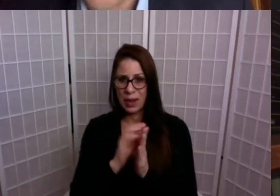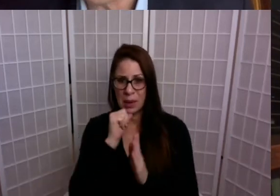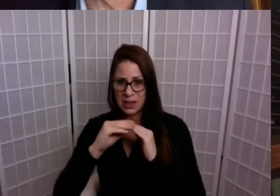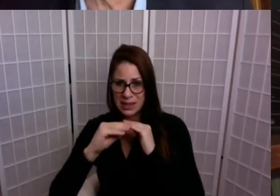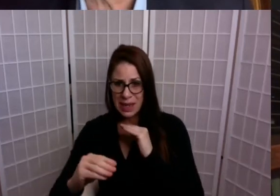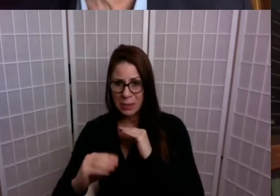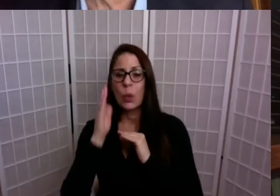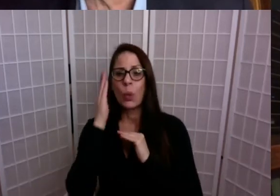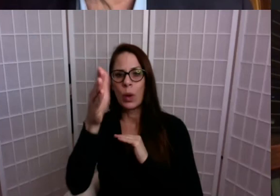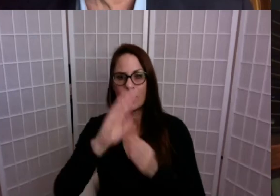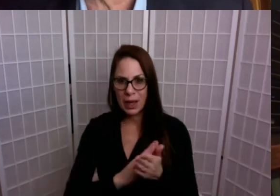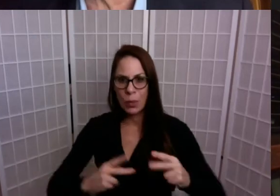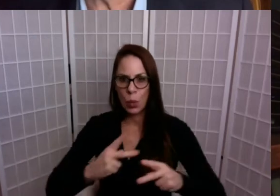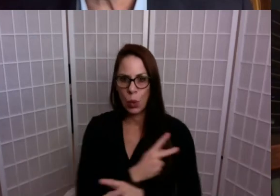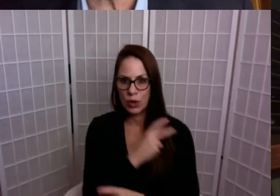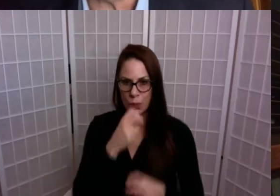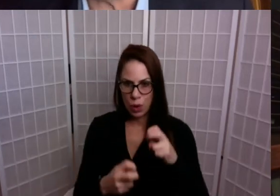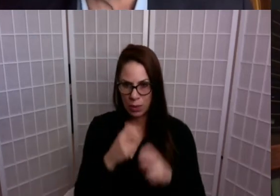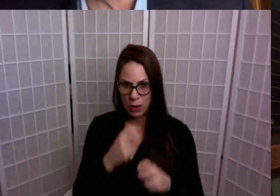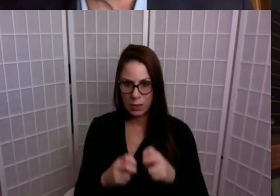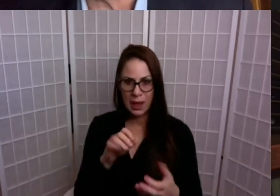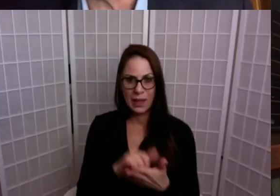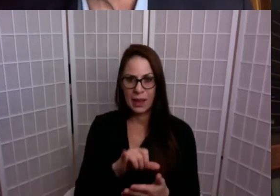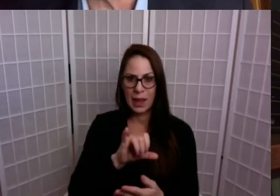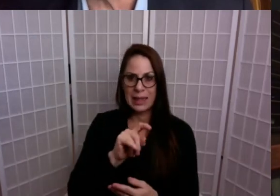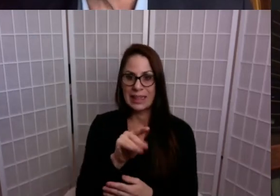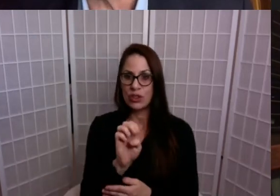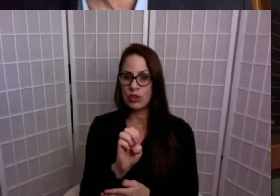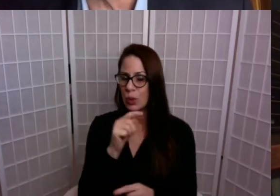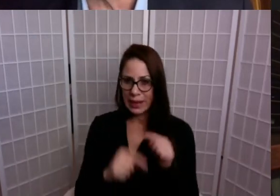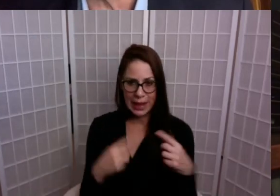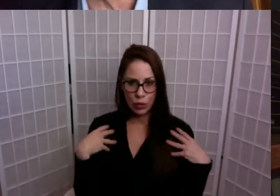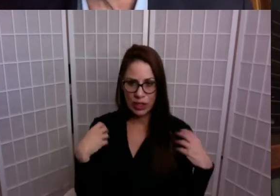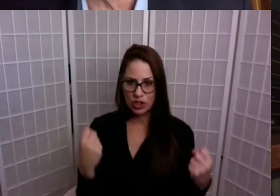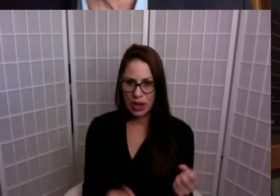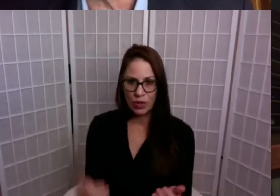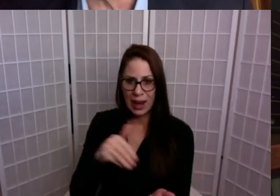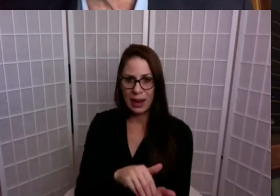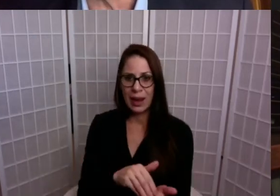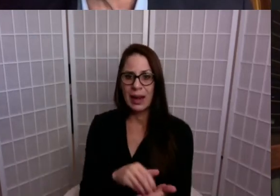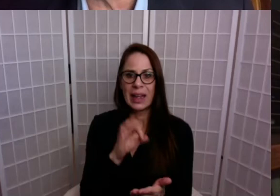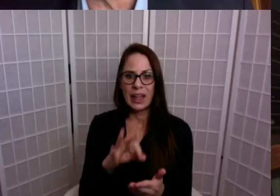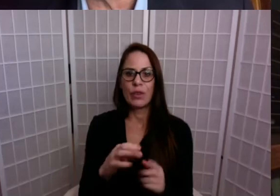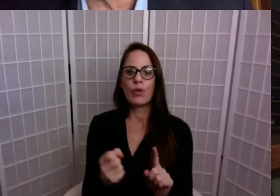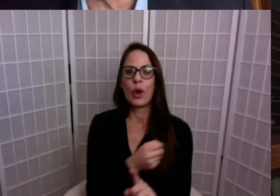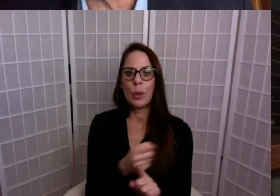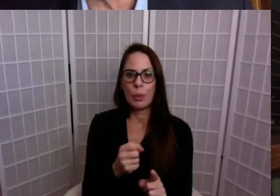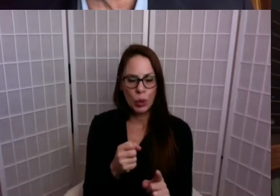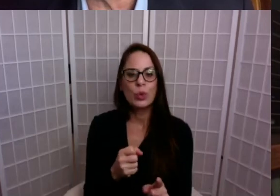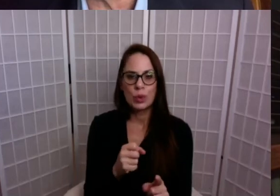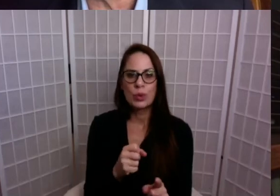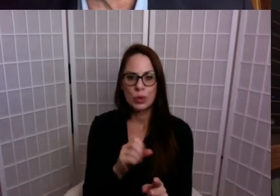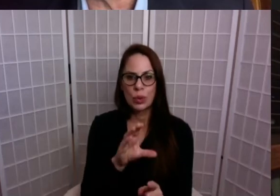So that tissue cannot always regenerate if you've abused the cortisone. And then can it be used in the